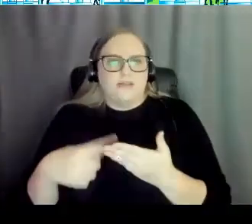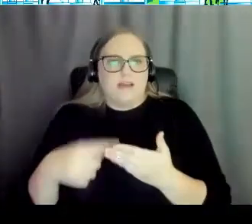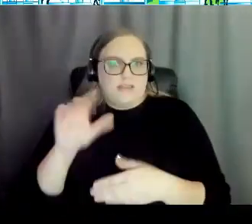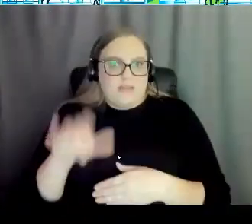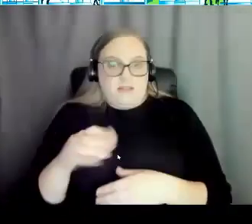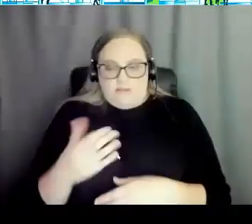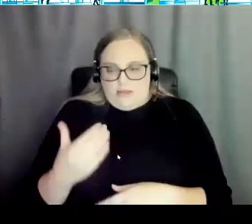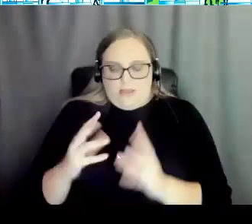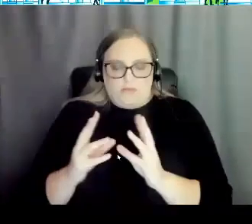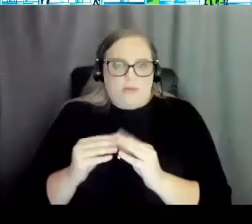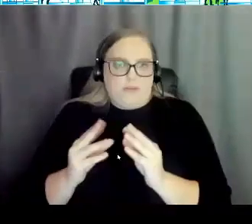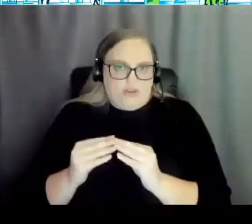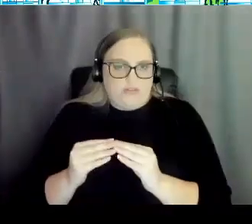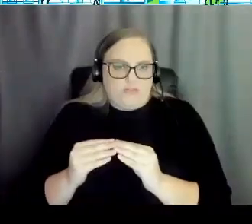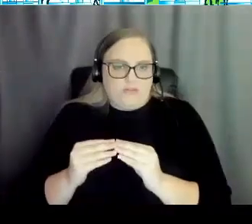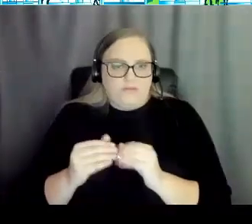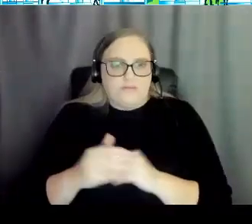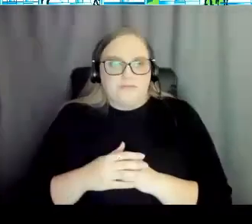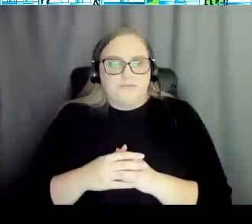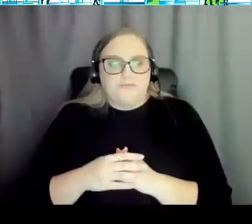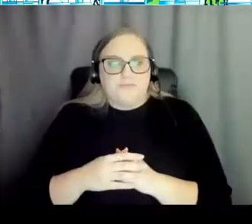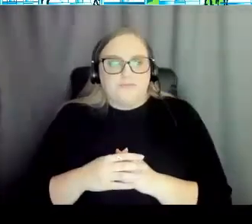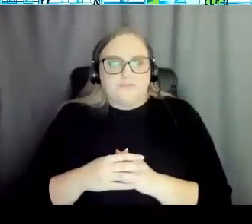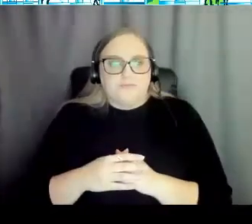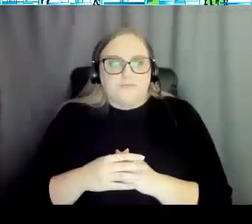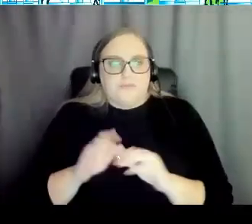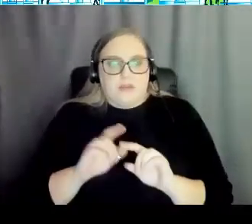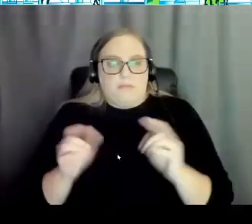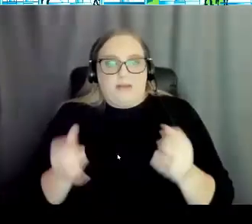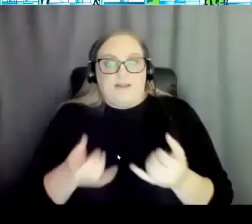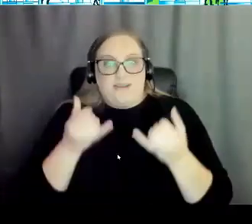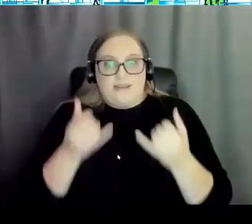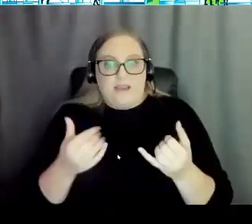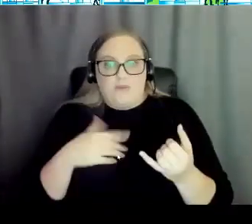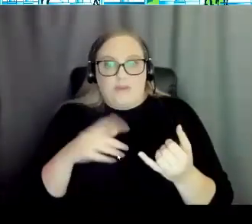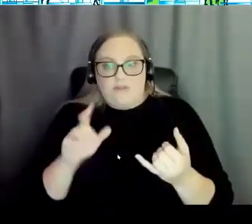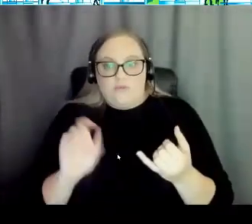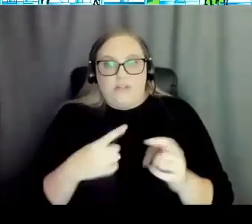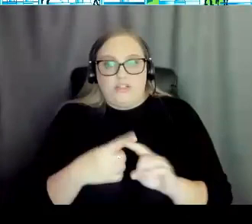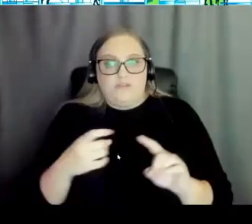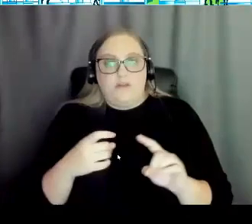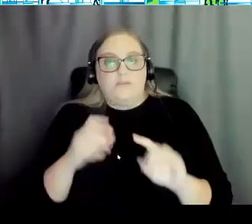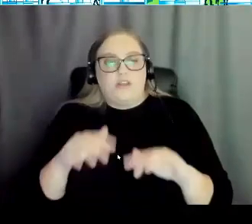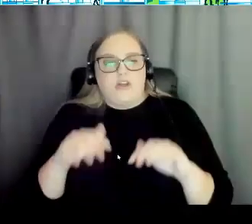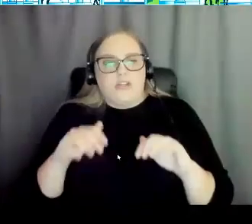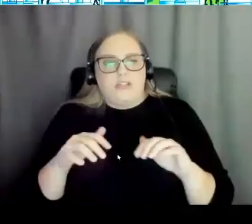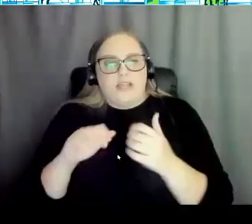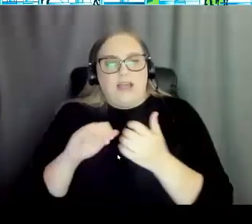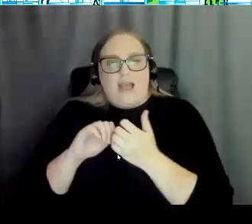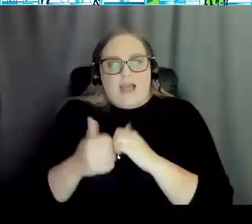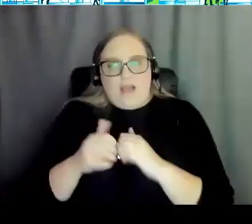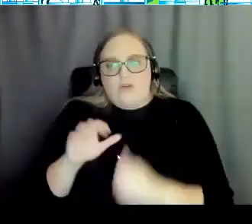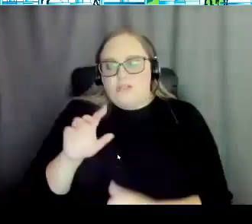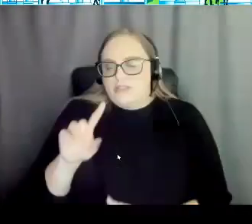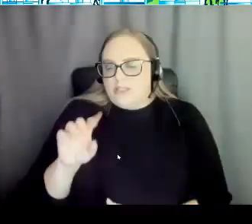public webinar appearance. But now we have a question from the audience. So how does DOE